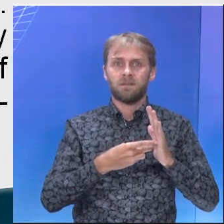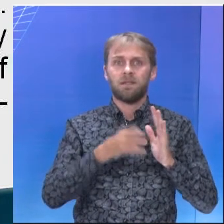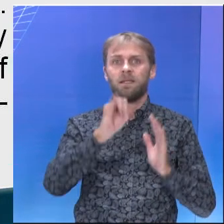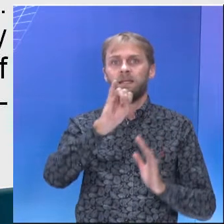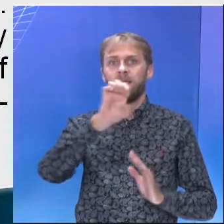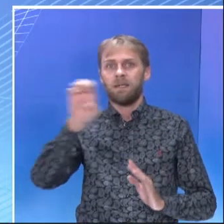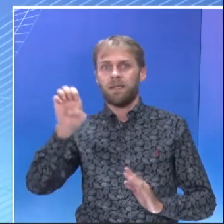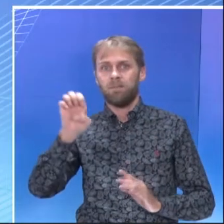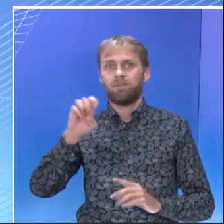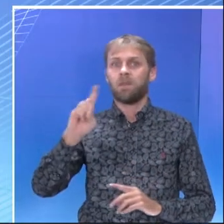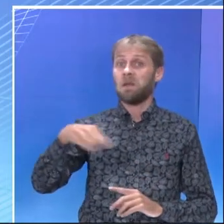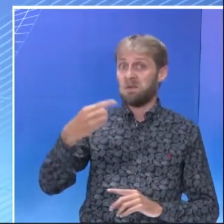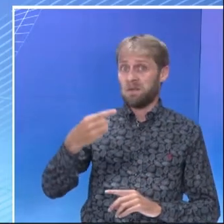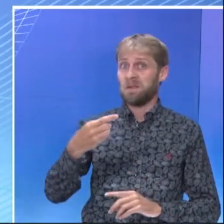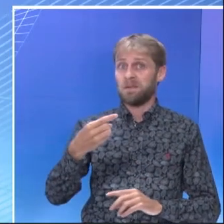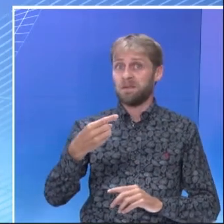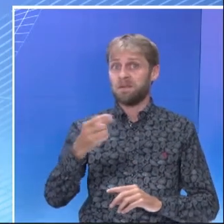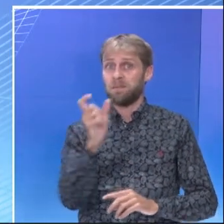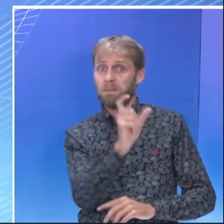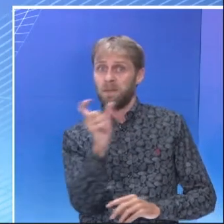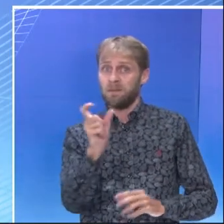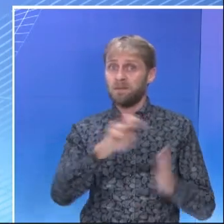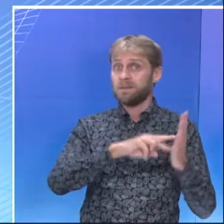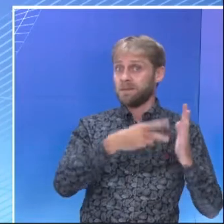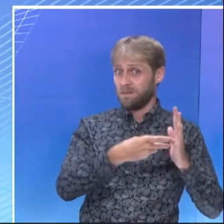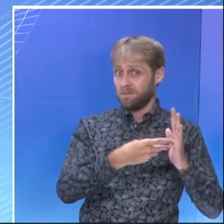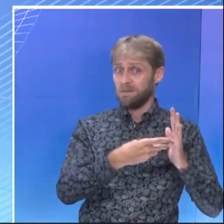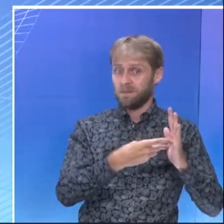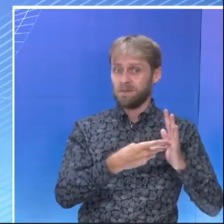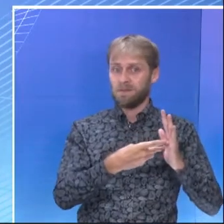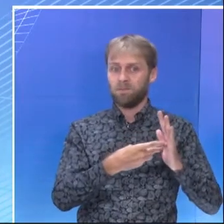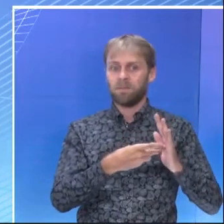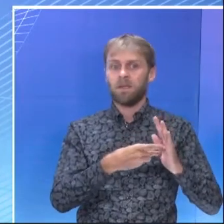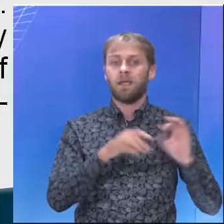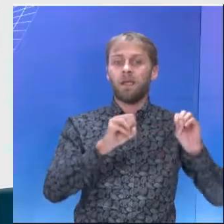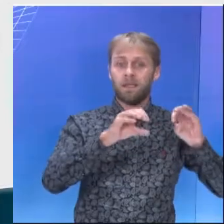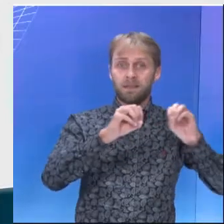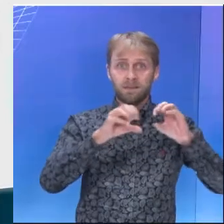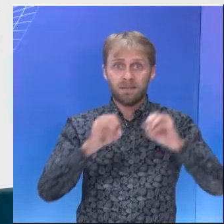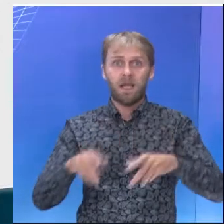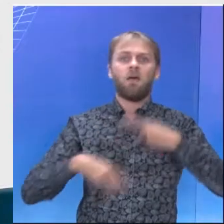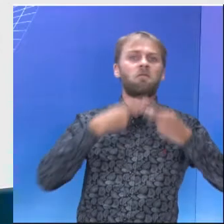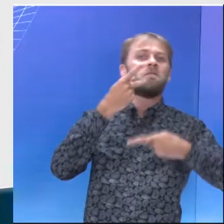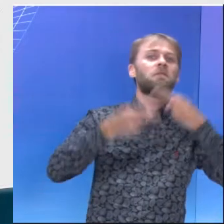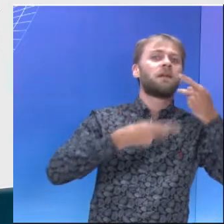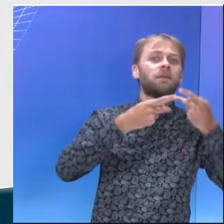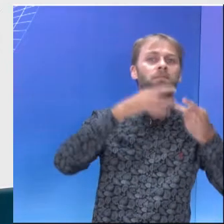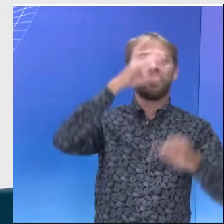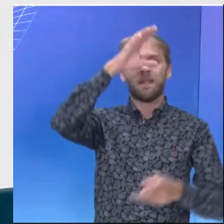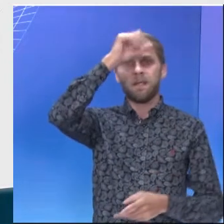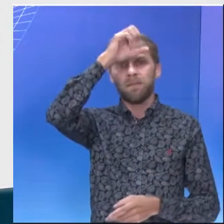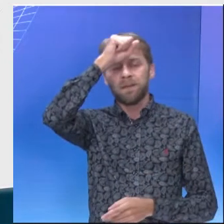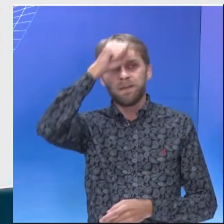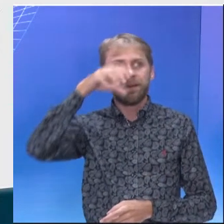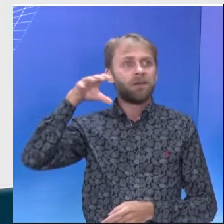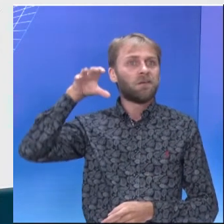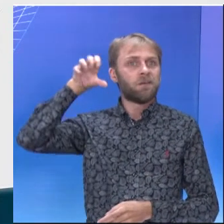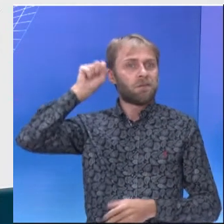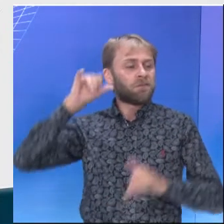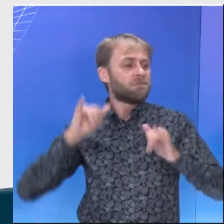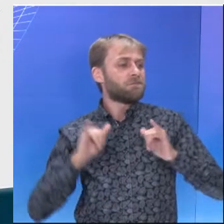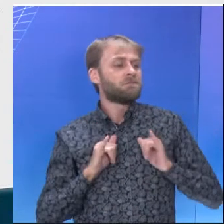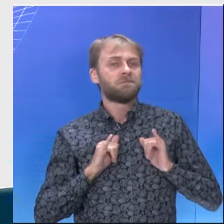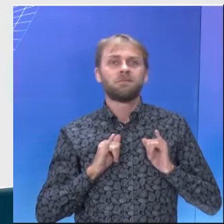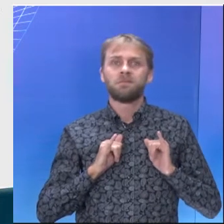outras palavras, in other words, teaching is telling and learning is listening, then